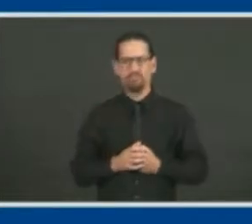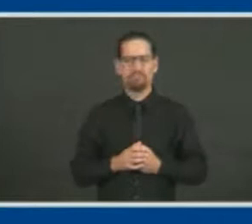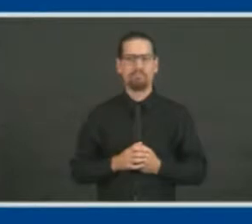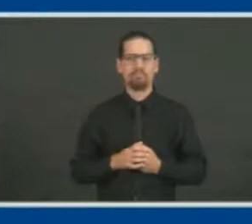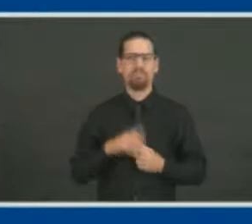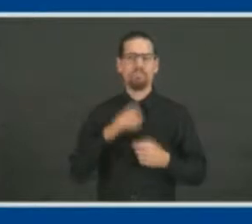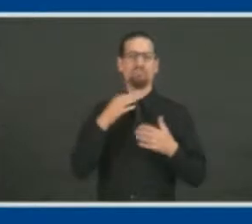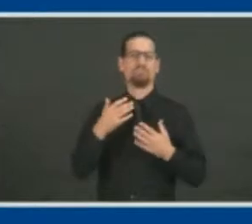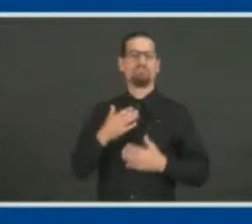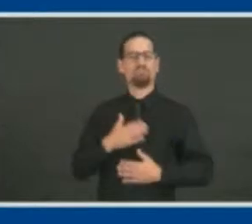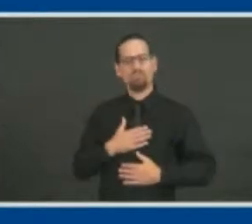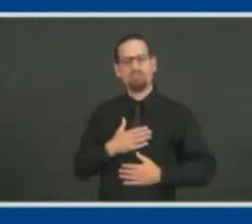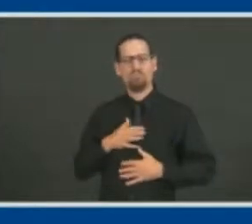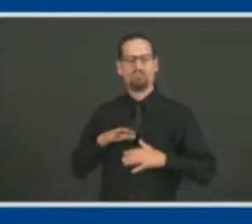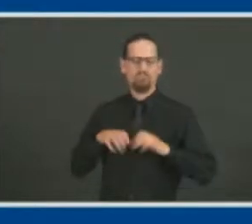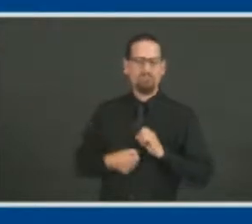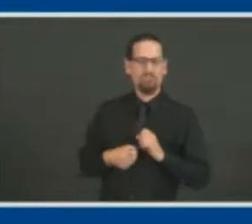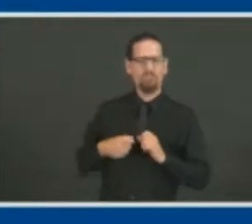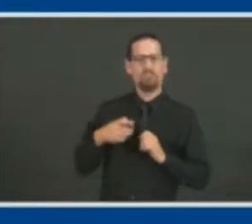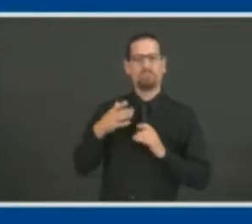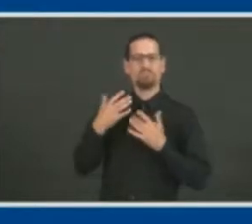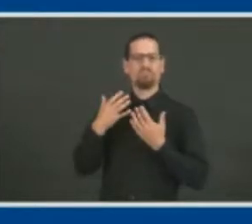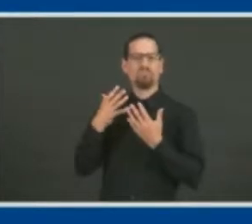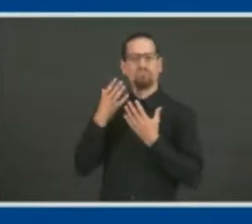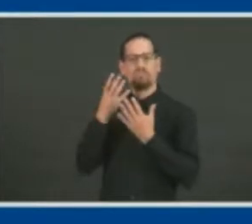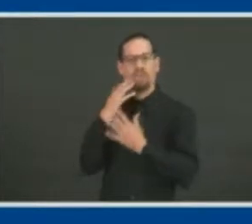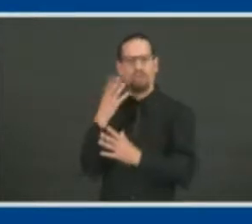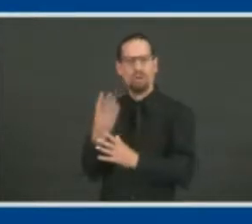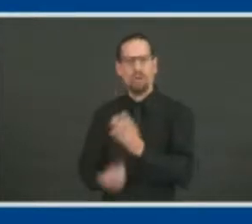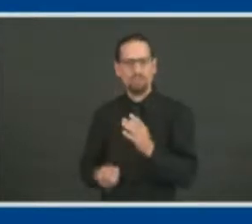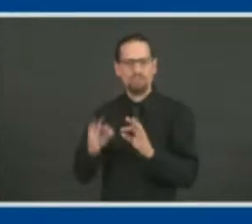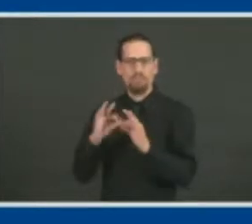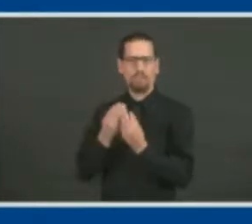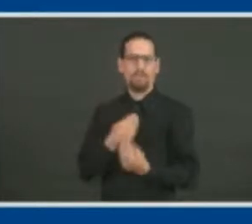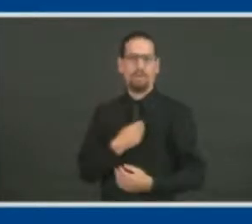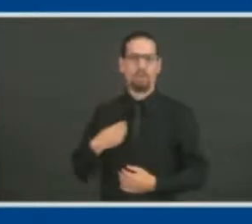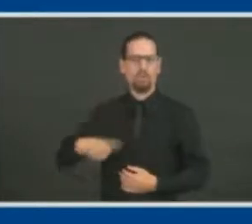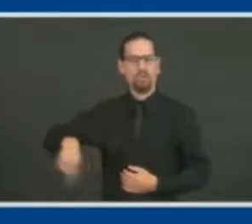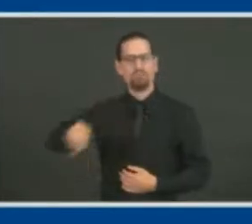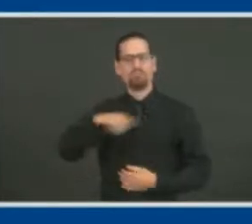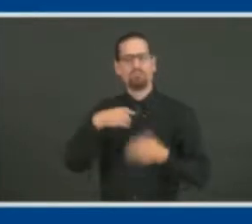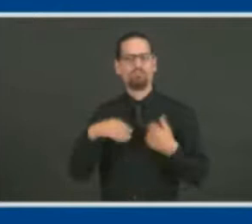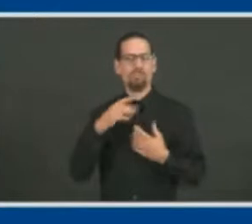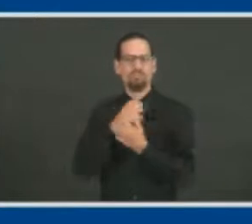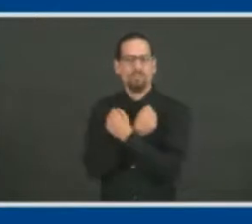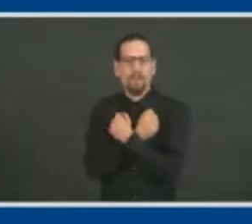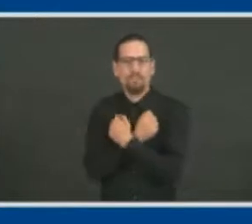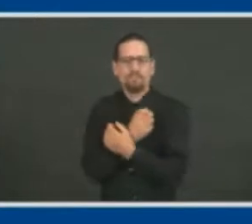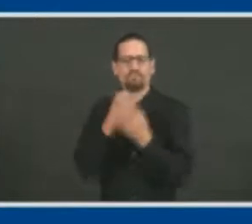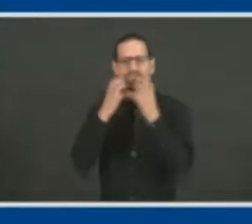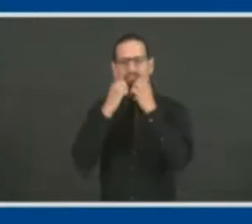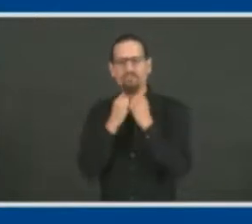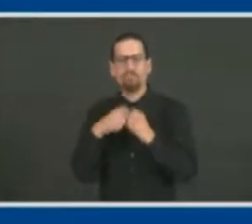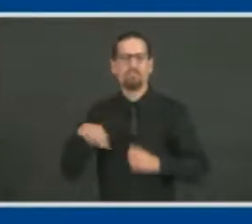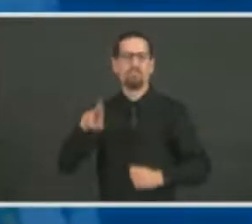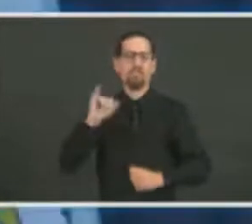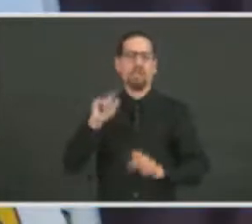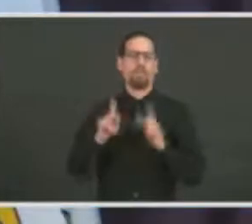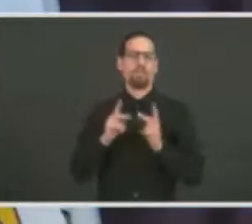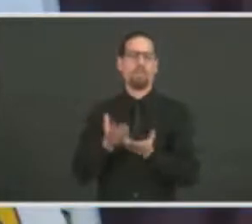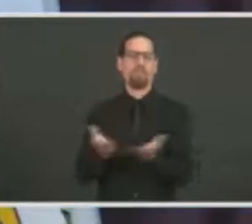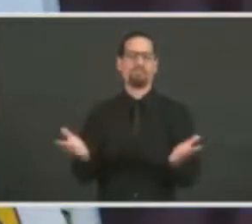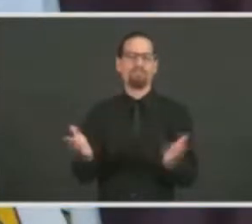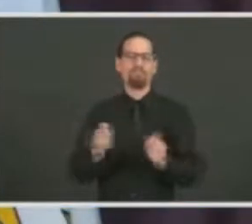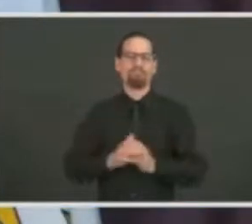our prayers are with the families of these beloved Rhode Islanders. It's important for us